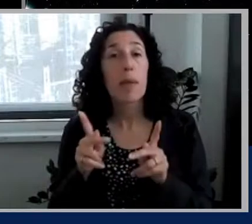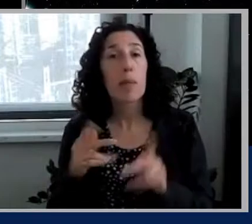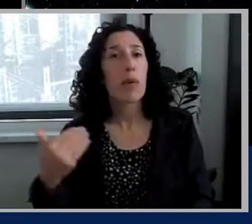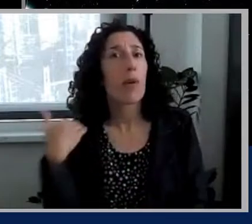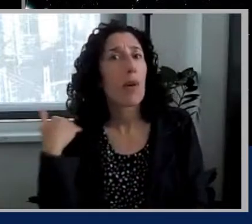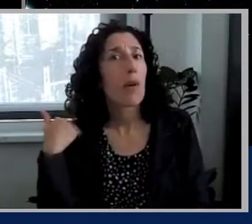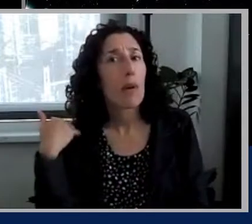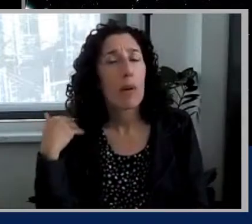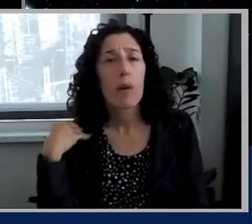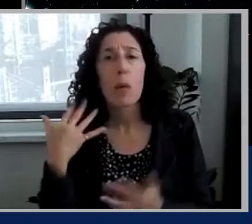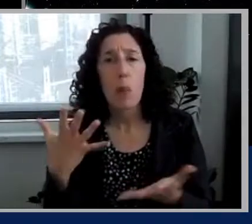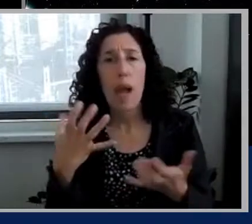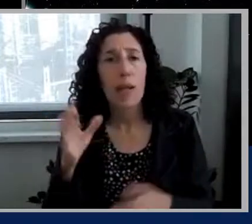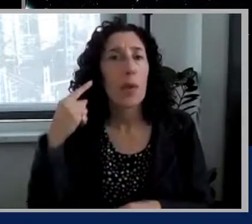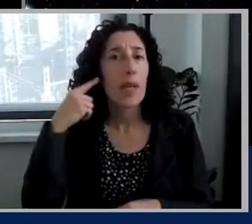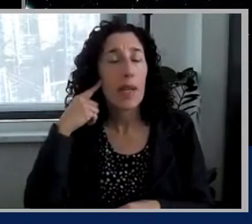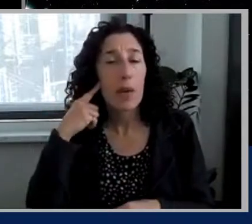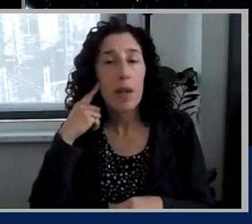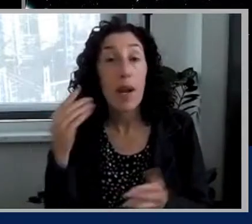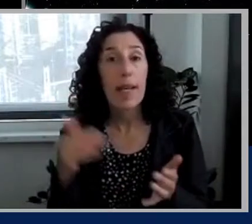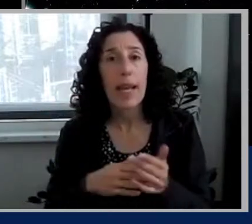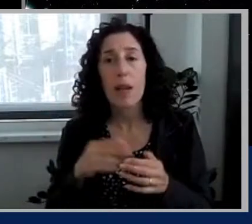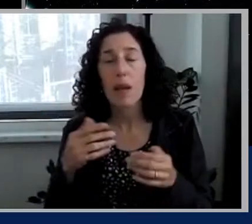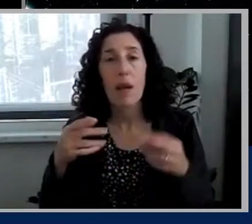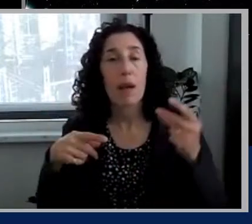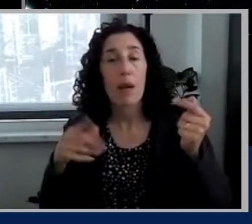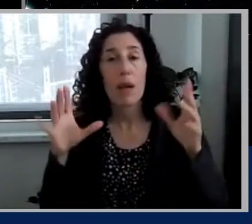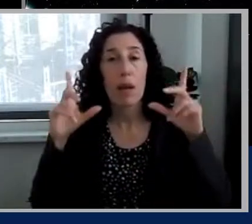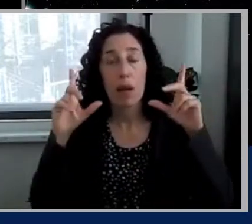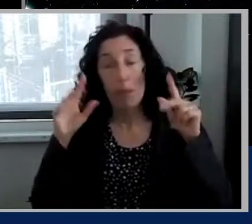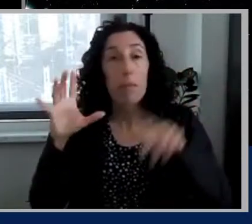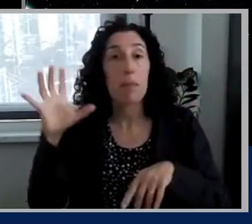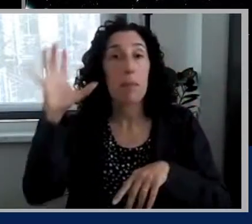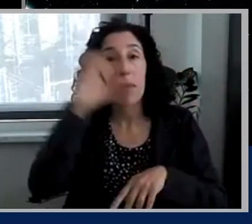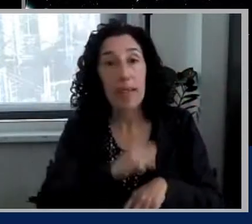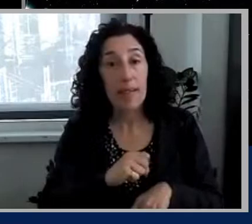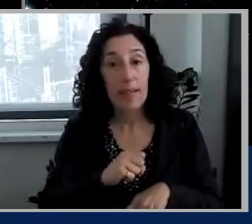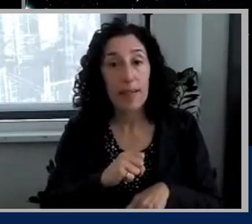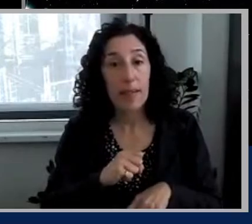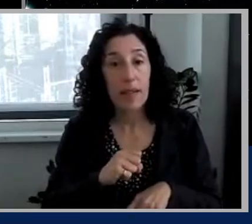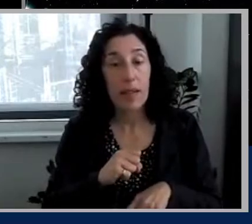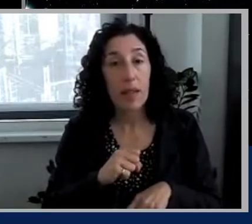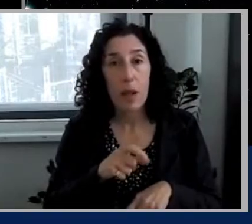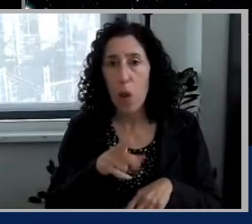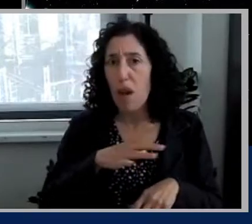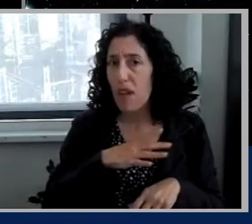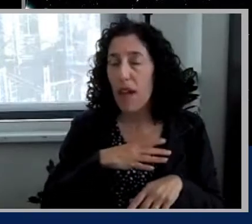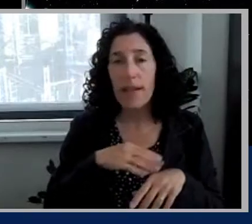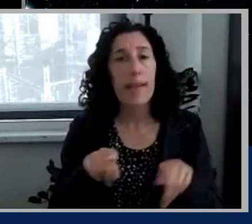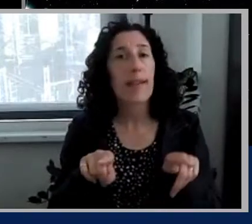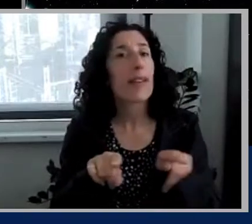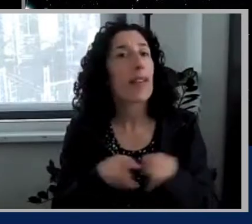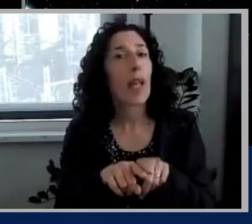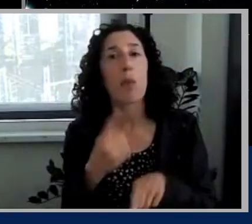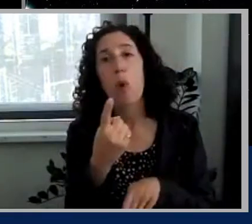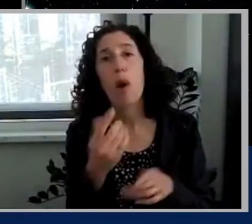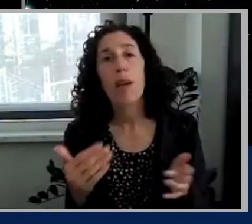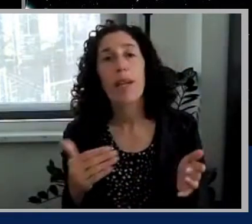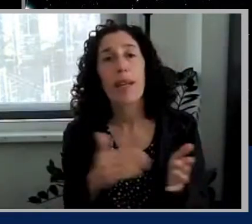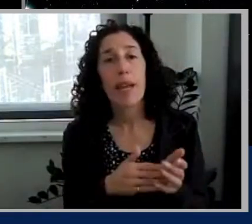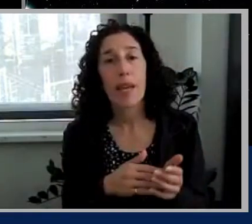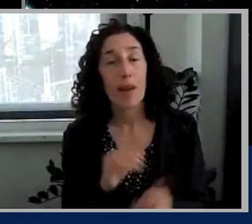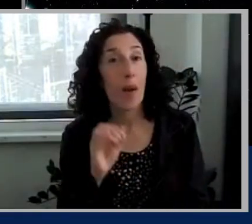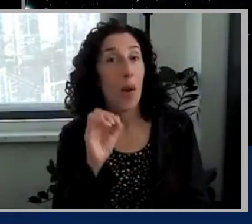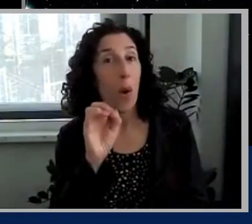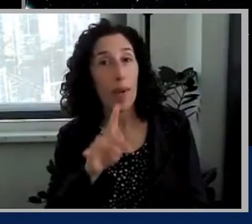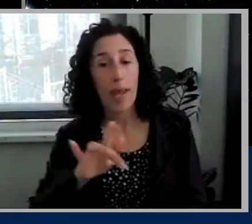another. Okay, go ahead. But we have a couple to play, I think, right? Great. Yeah, but go for this one again. Okay. Give them what you want. Here we go. We'll replay this